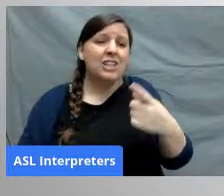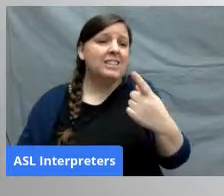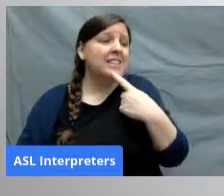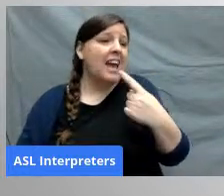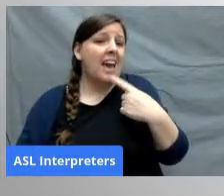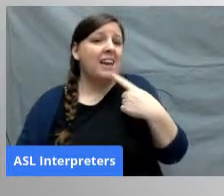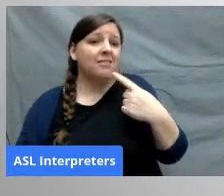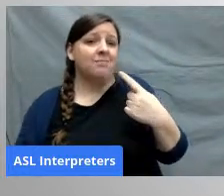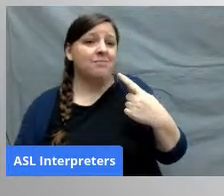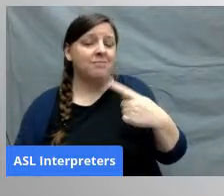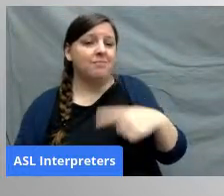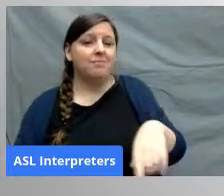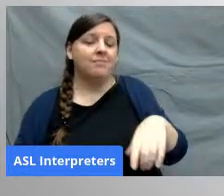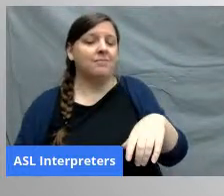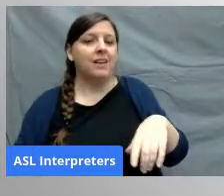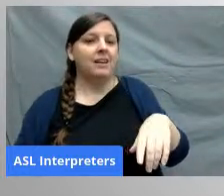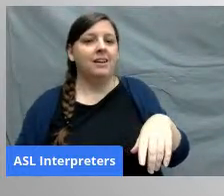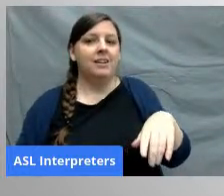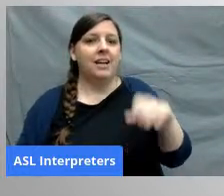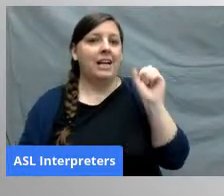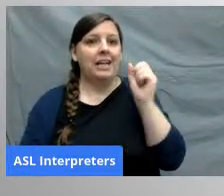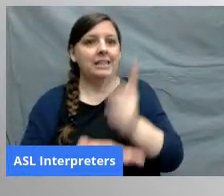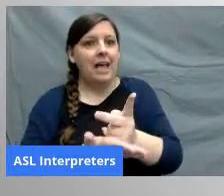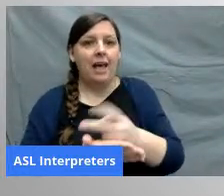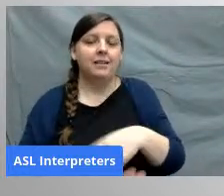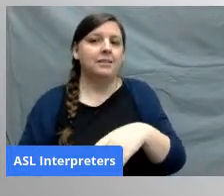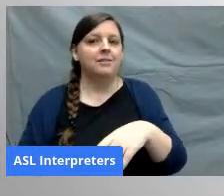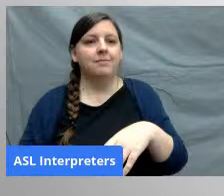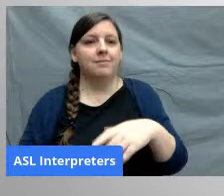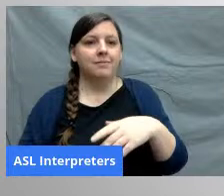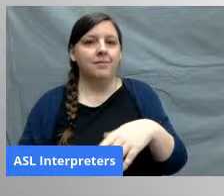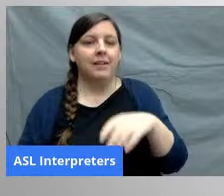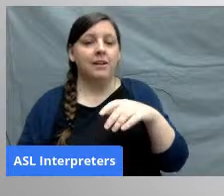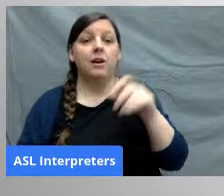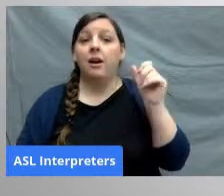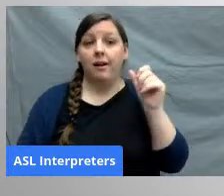consent first. Unless you want to pull it off.